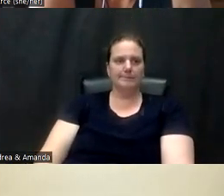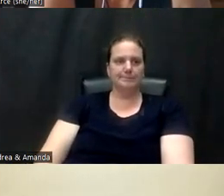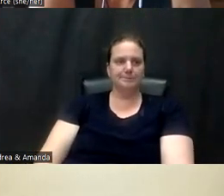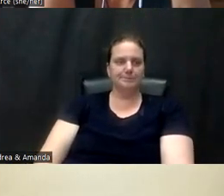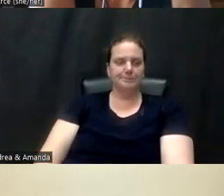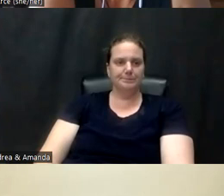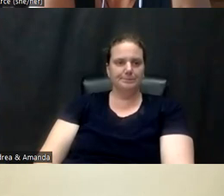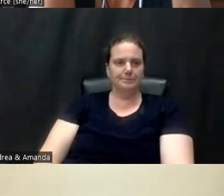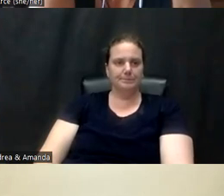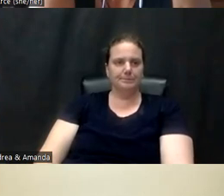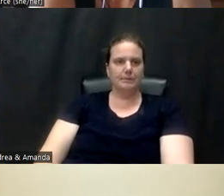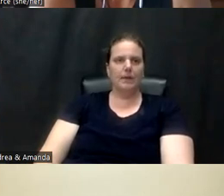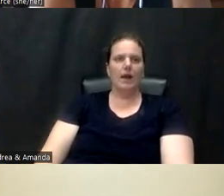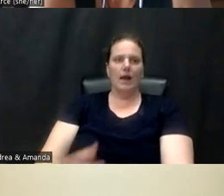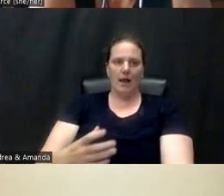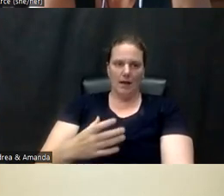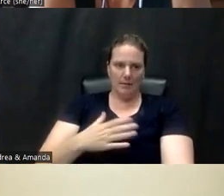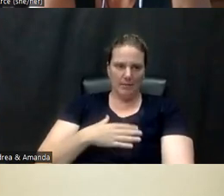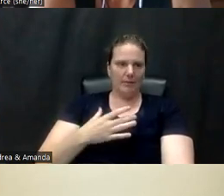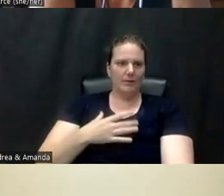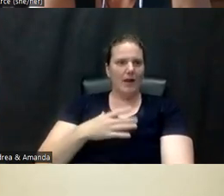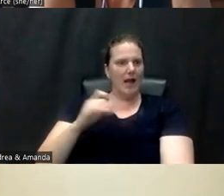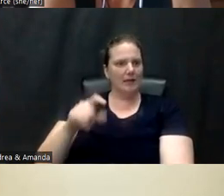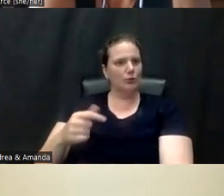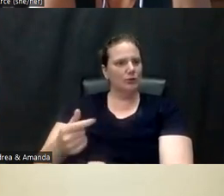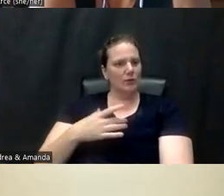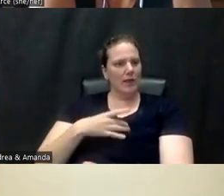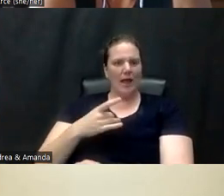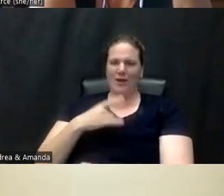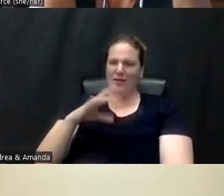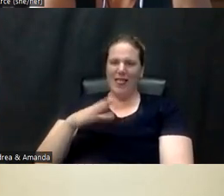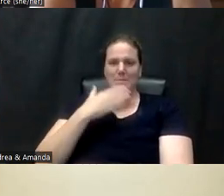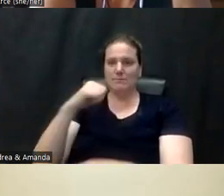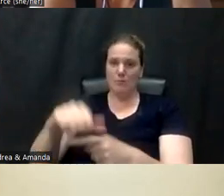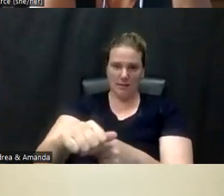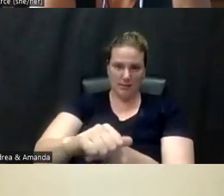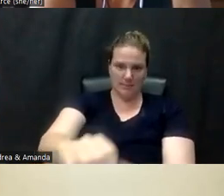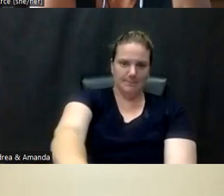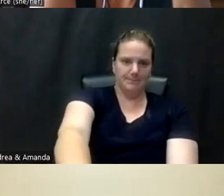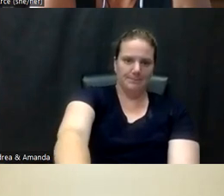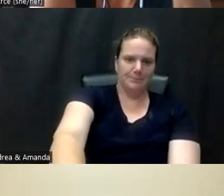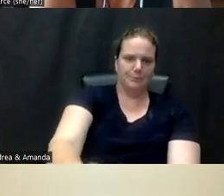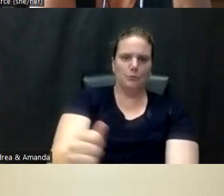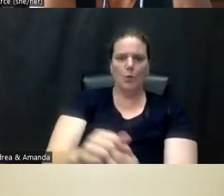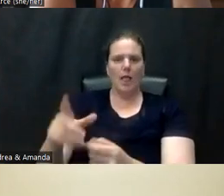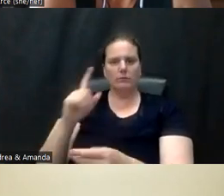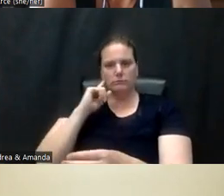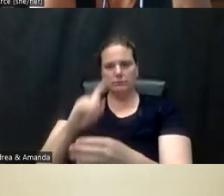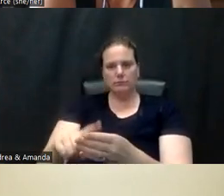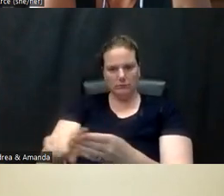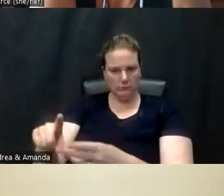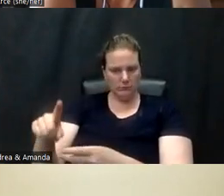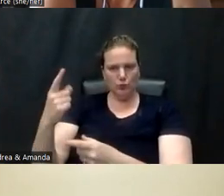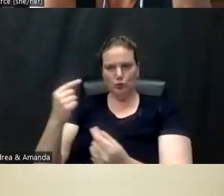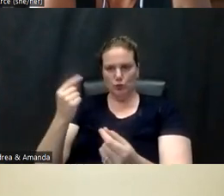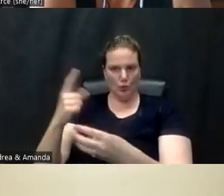I think I'm glad that you asked which ones do we like, because I still don't like the term best practices without us actually doing the investigation into what